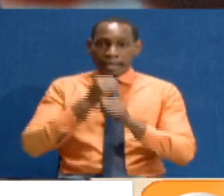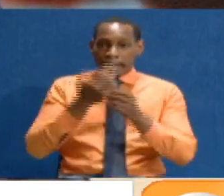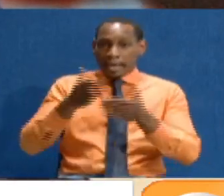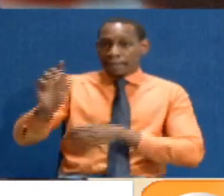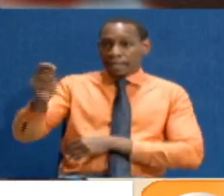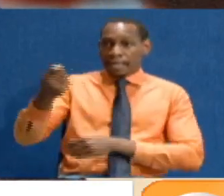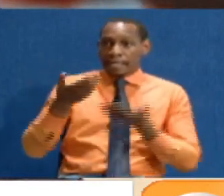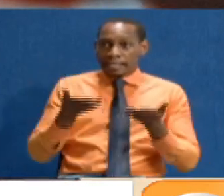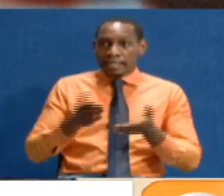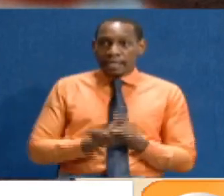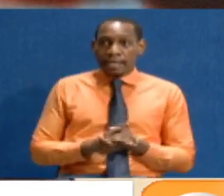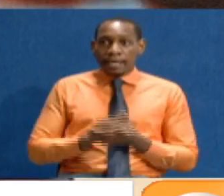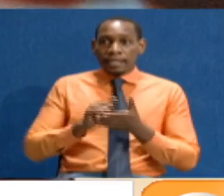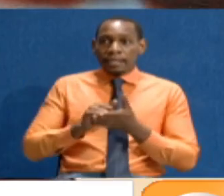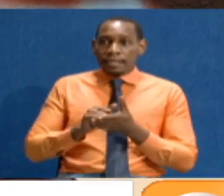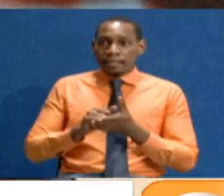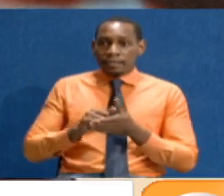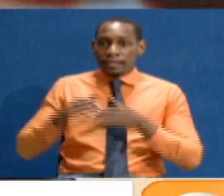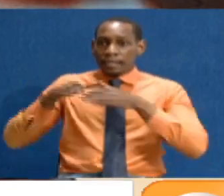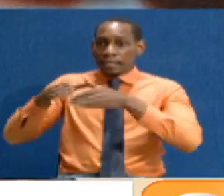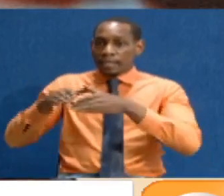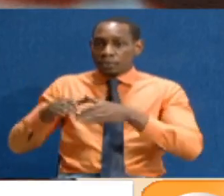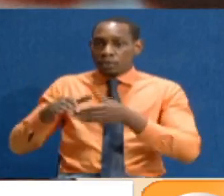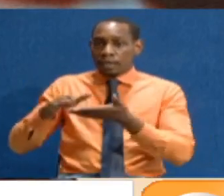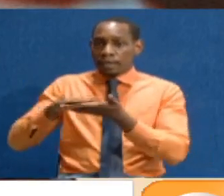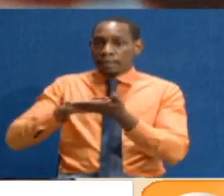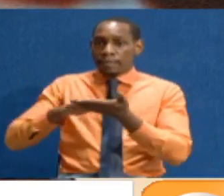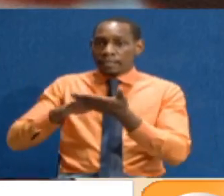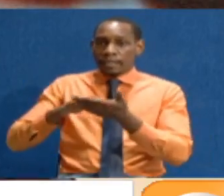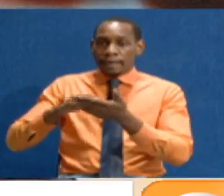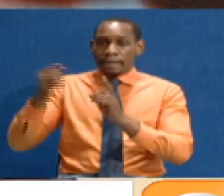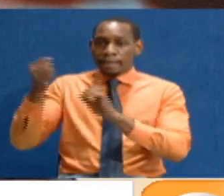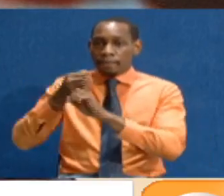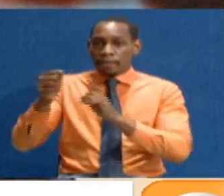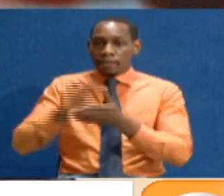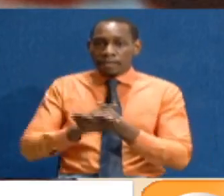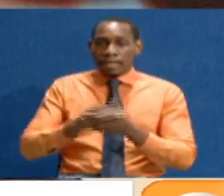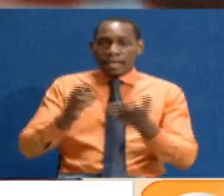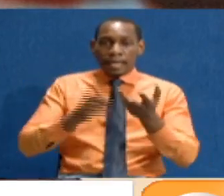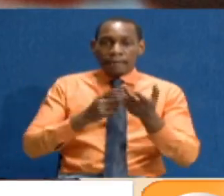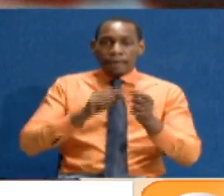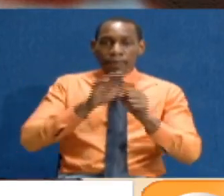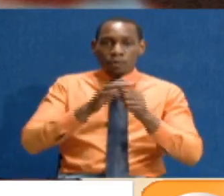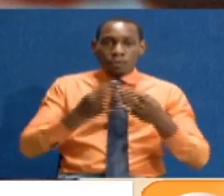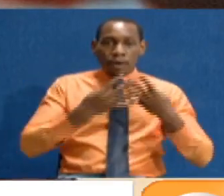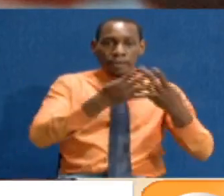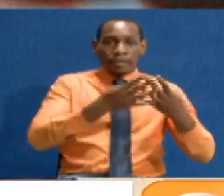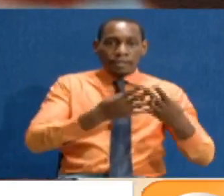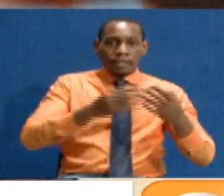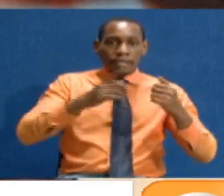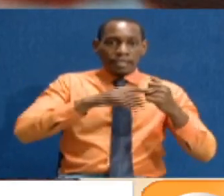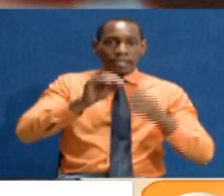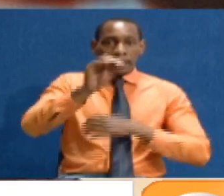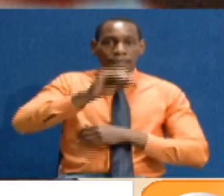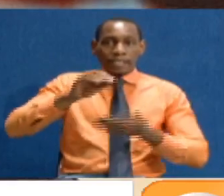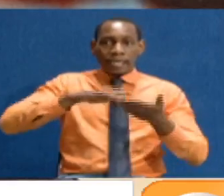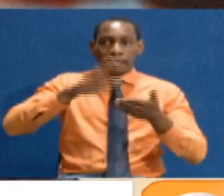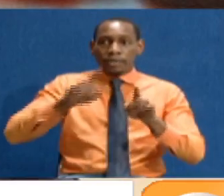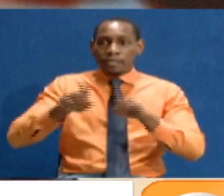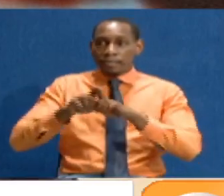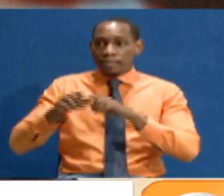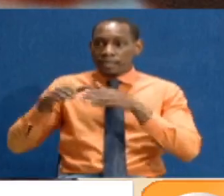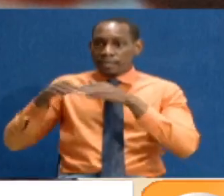committed in this country right now is sexual and gender-based violence. The biggest number going to prison right now, maybe 60% or more, is